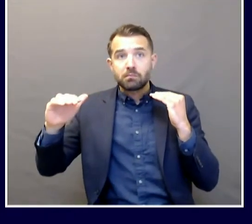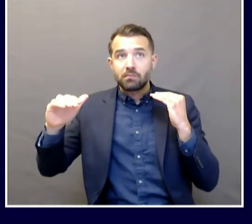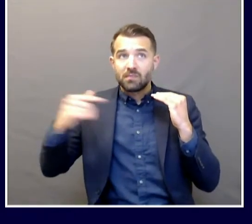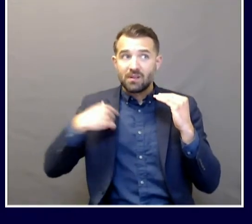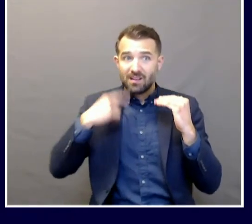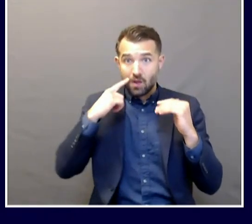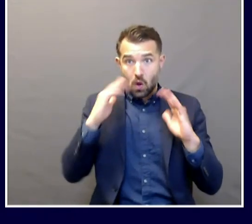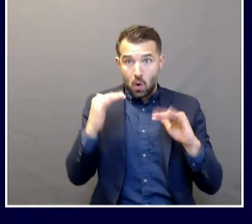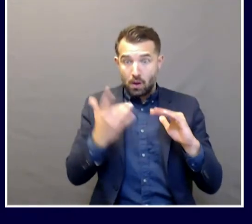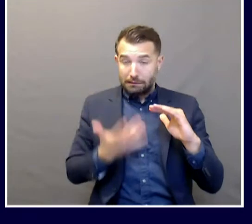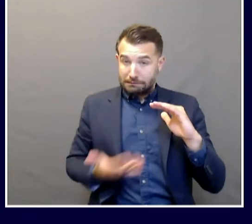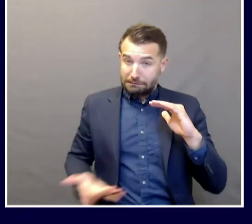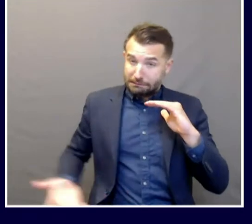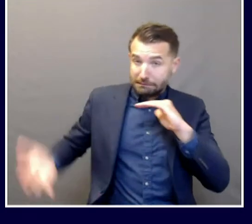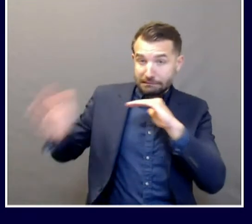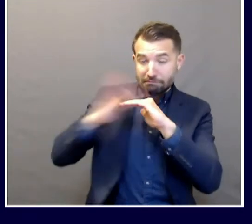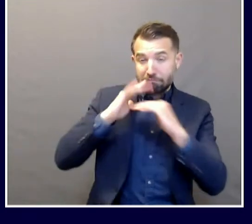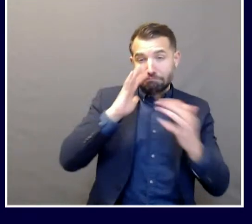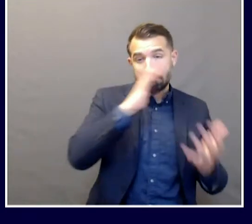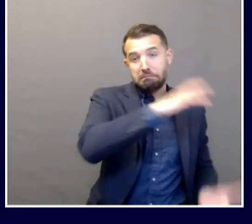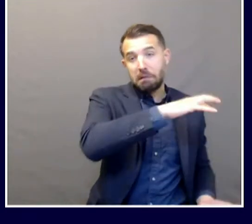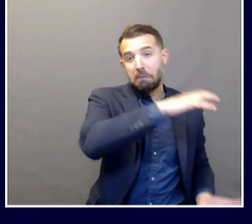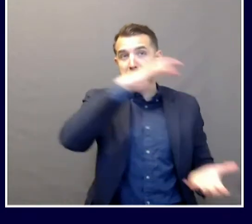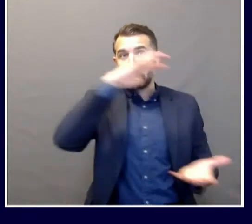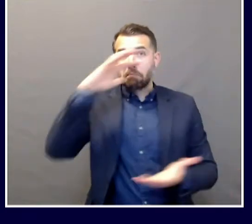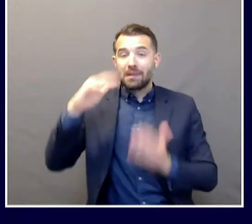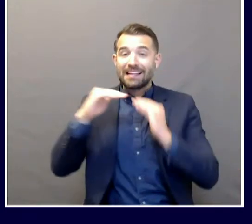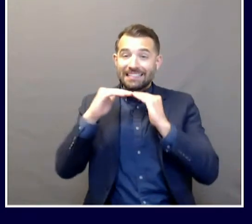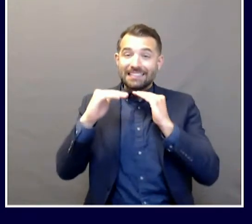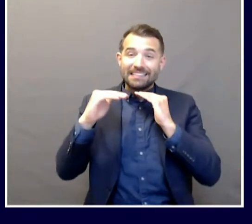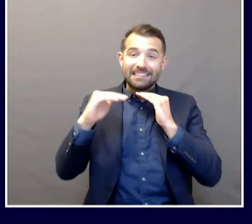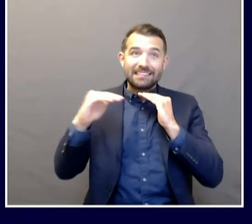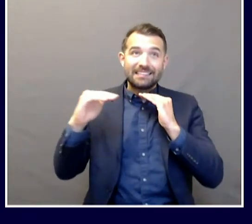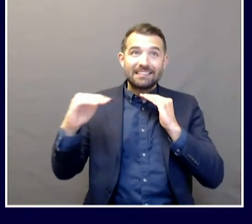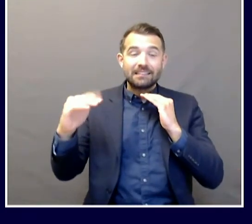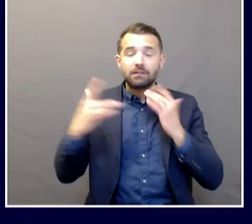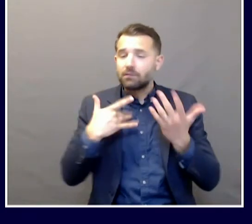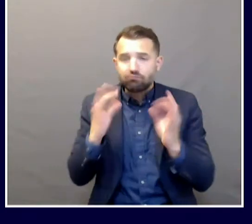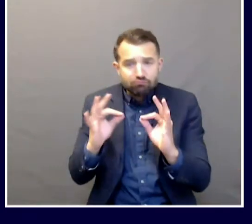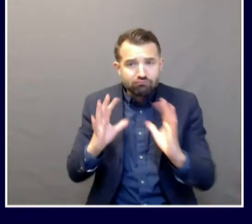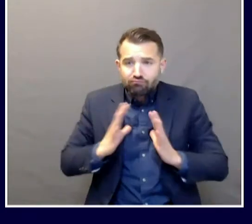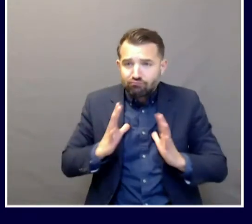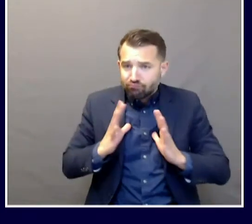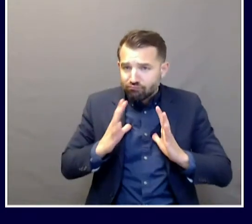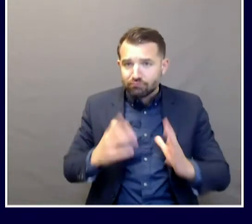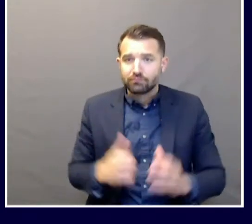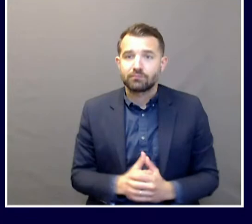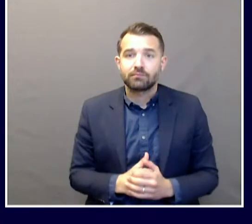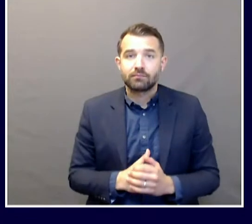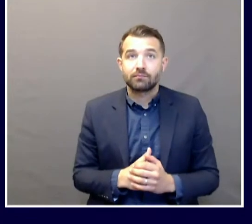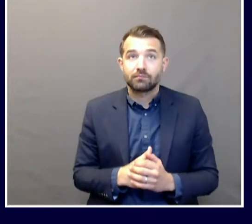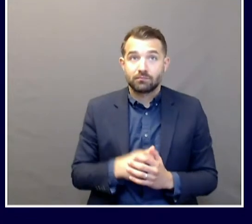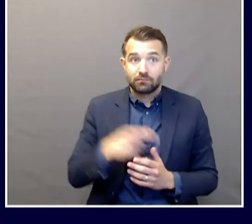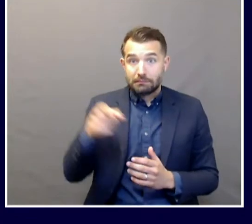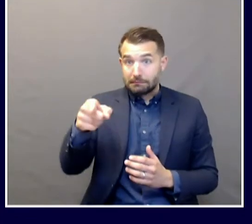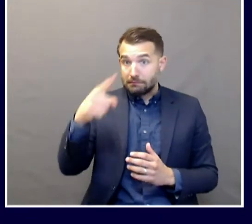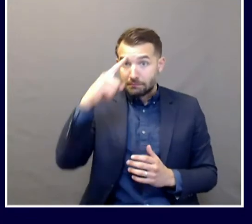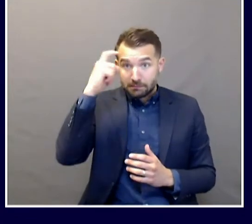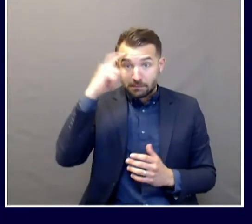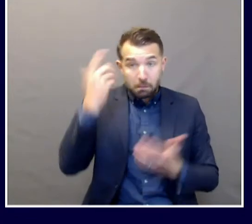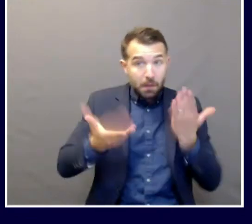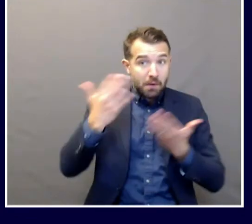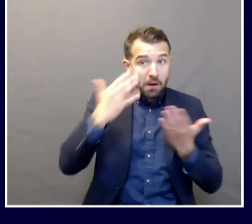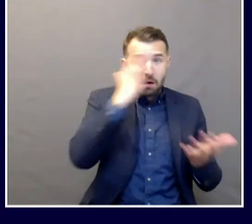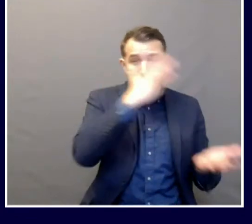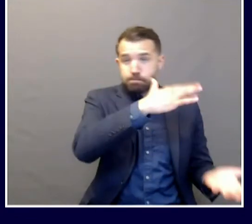into the summer, we start seeing increases in our supply of vaccine. So, right now, what we're anticipating is